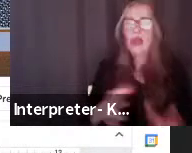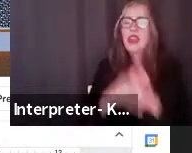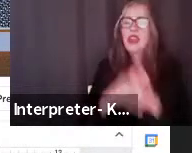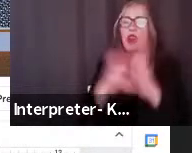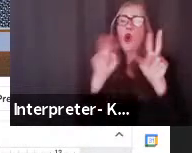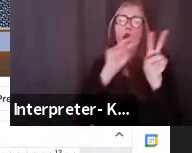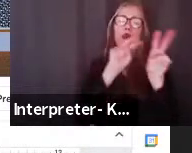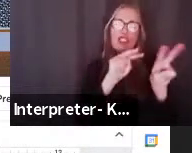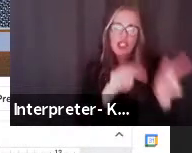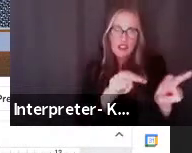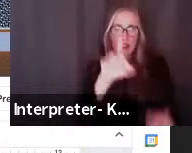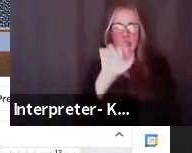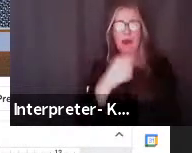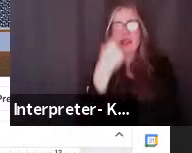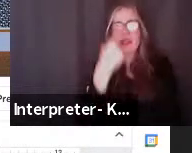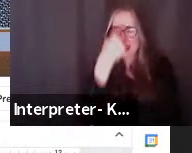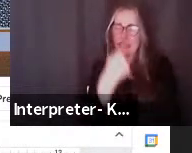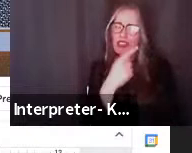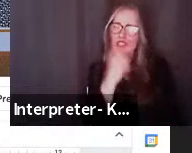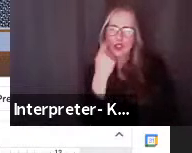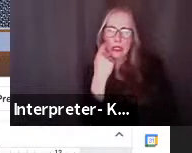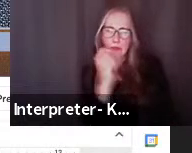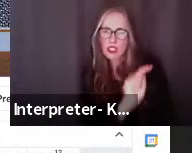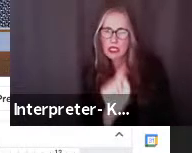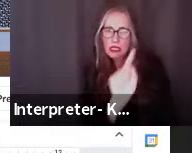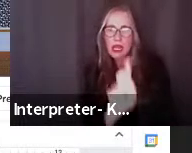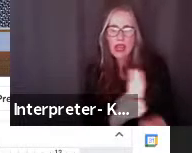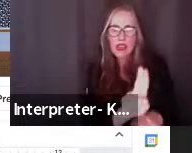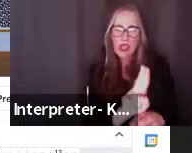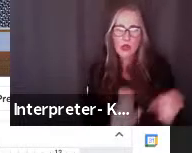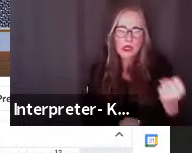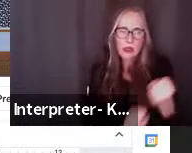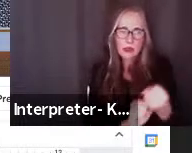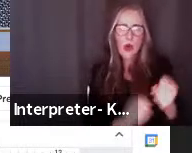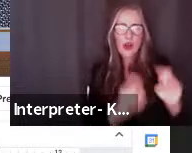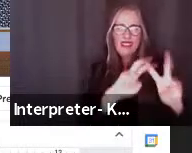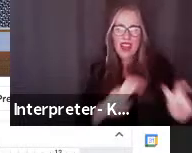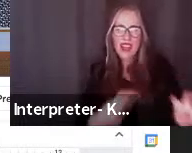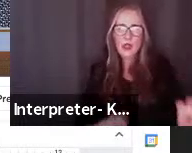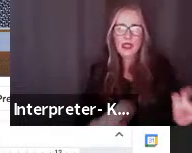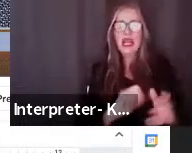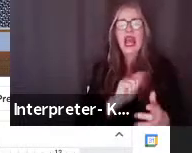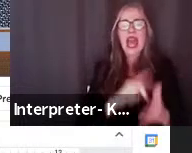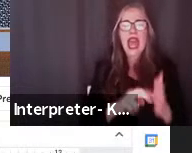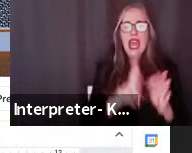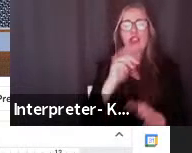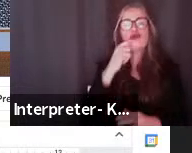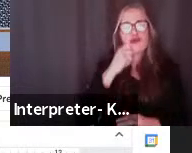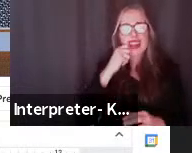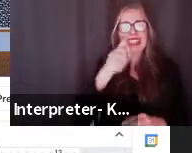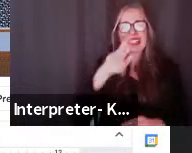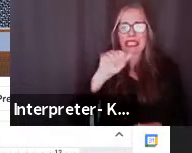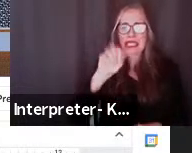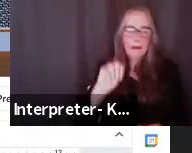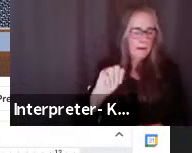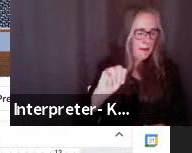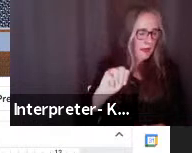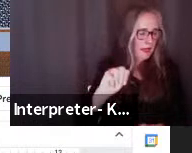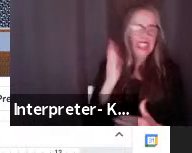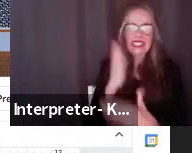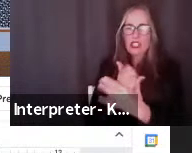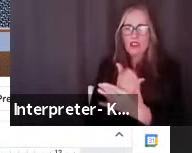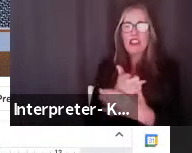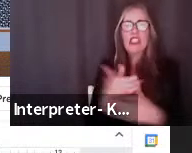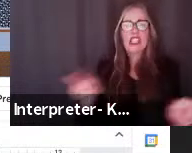a suspicion of society of them there is poor practice and support intervention evaluation and assessment and racism is inter um intervening